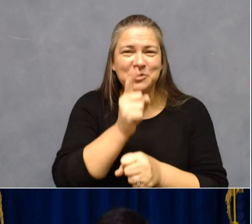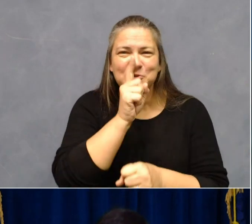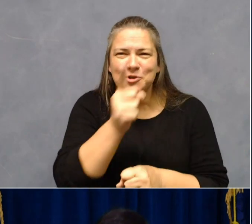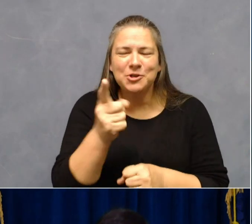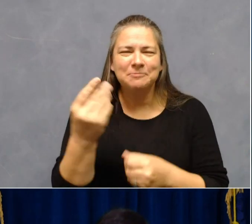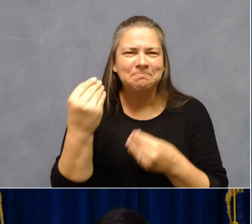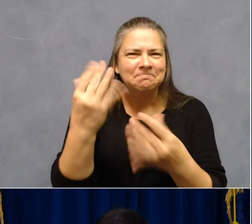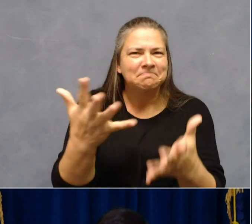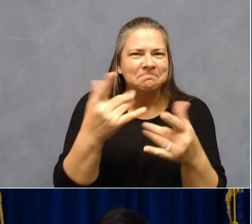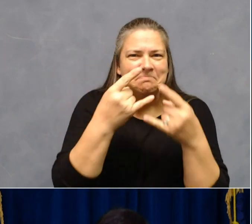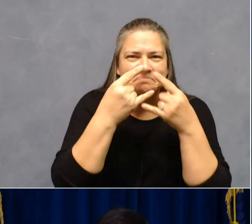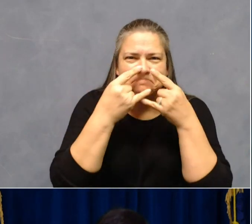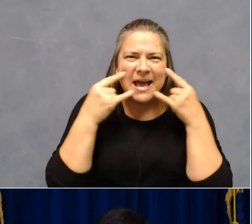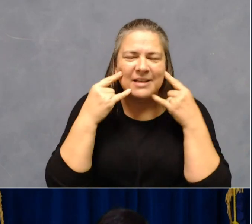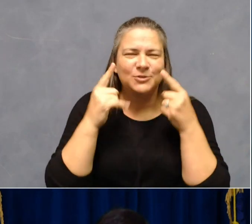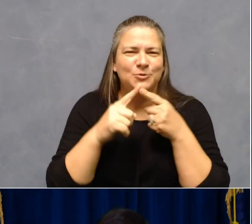them.